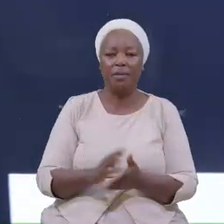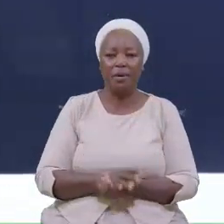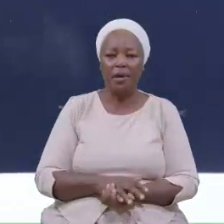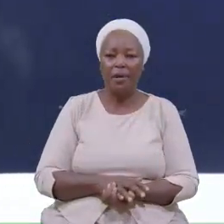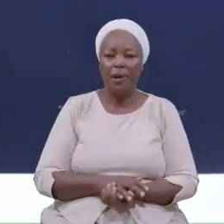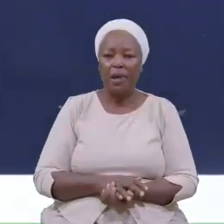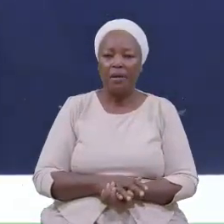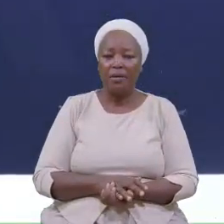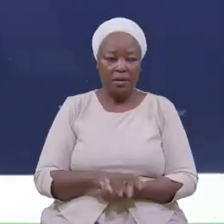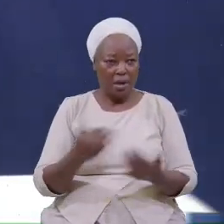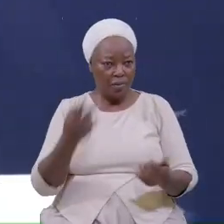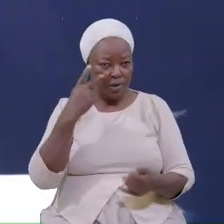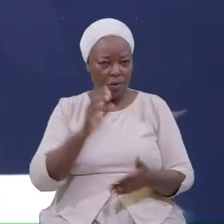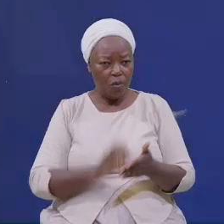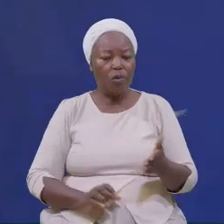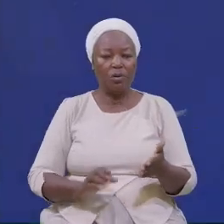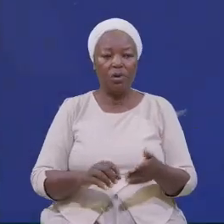Now look at what follows.